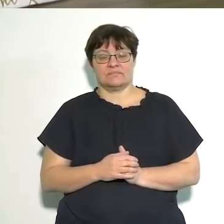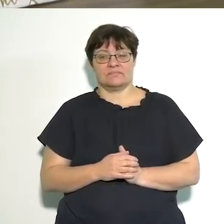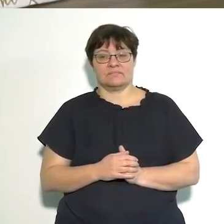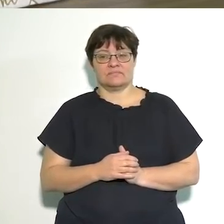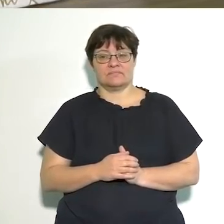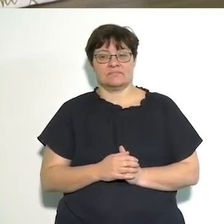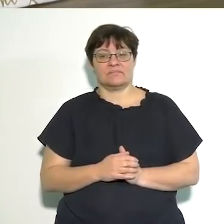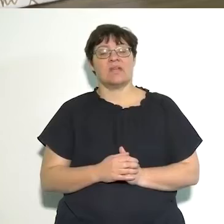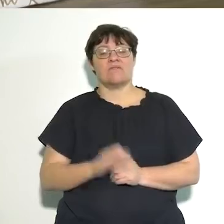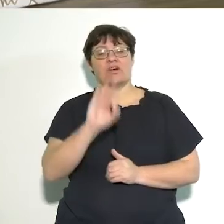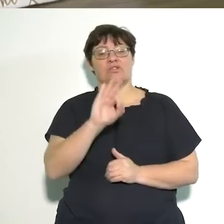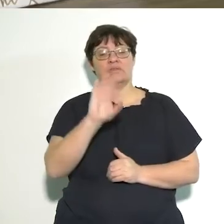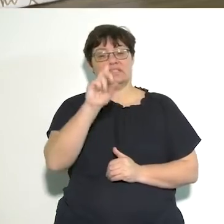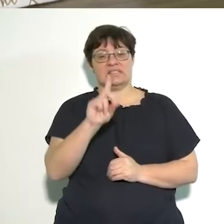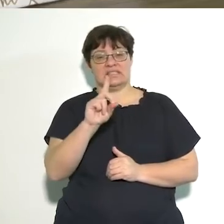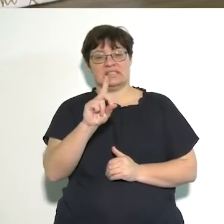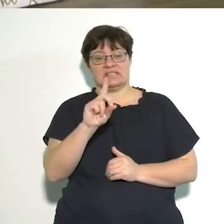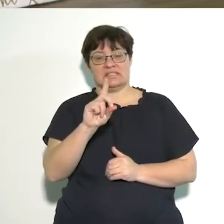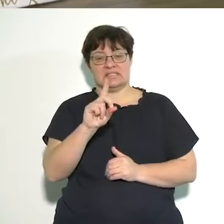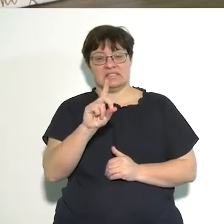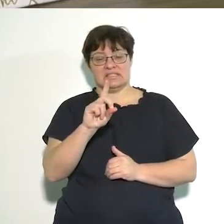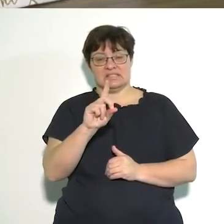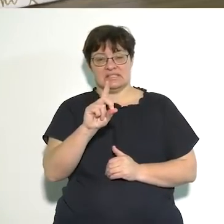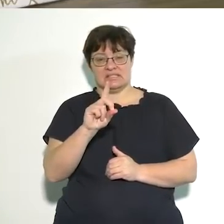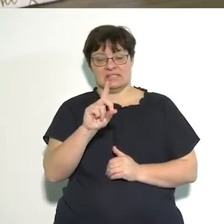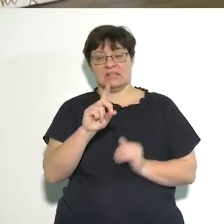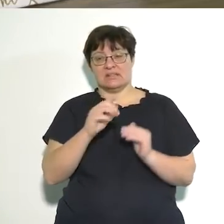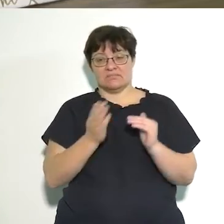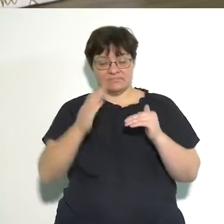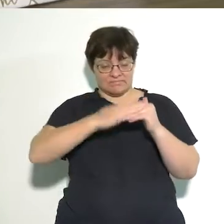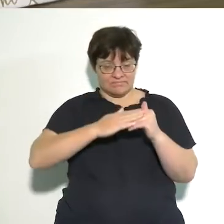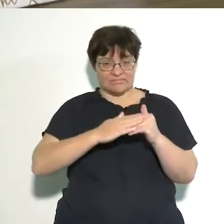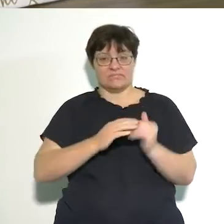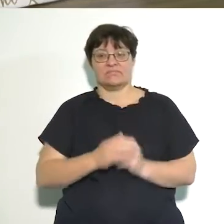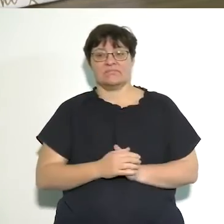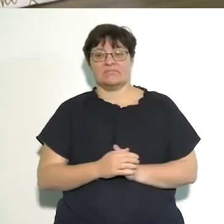an empty three-dimensional tube. Put glue down the side,